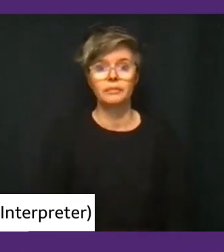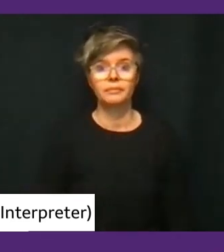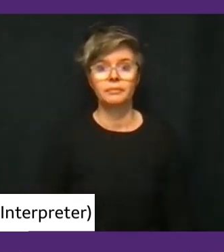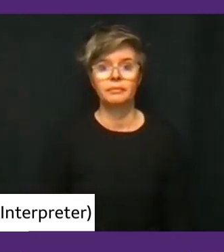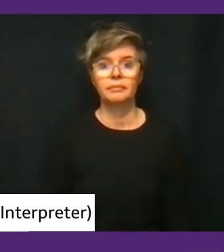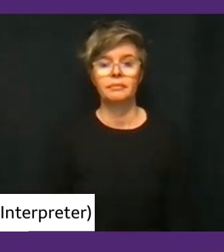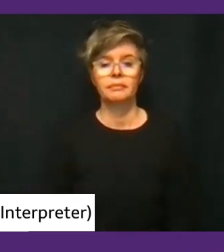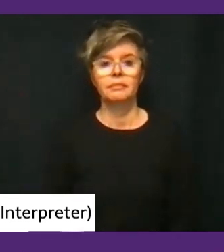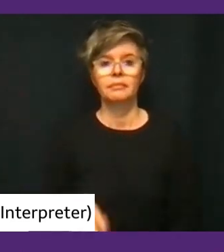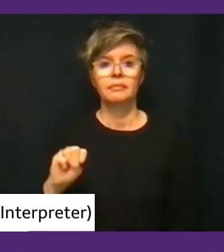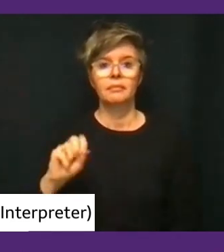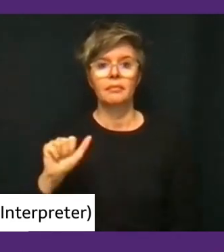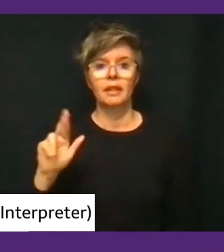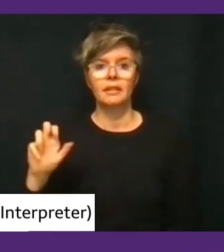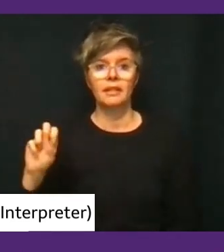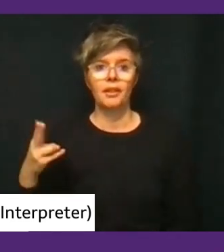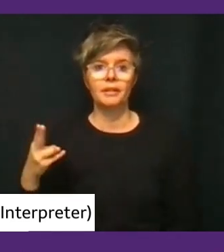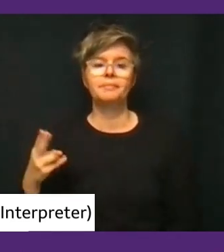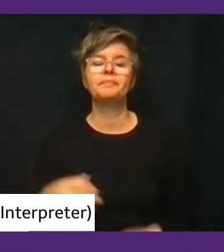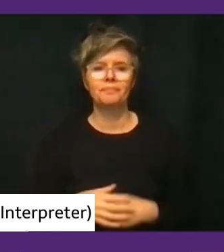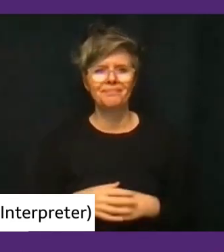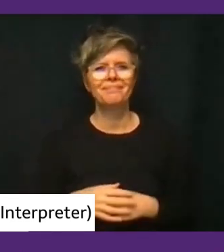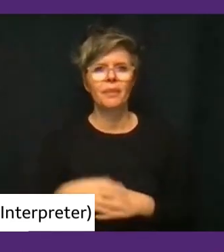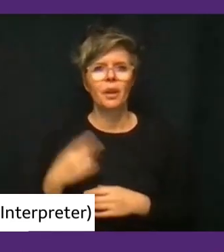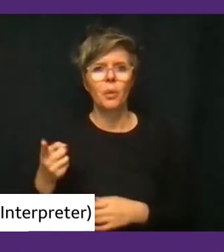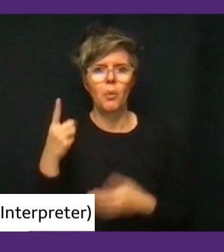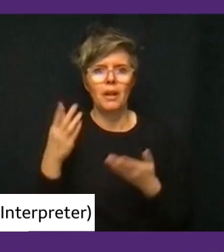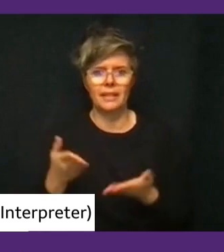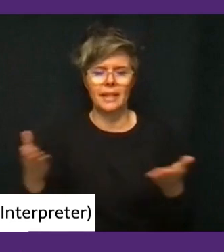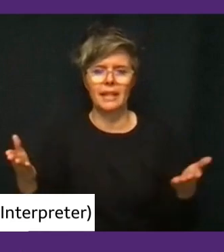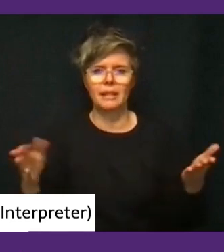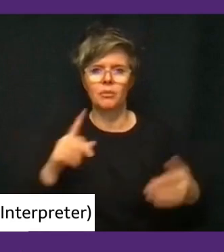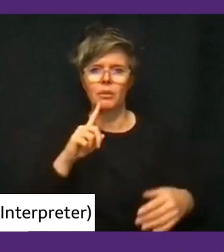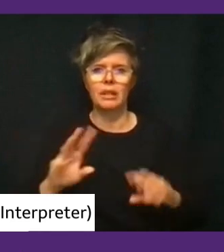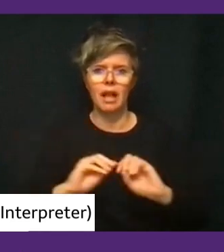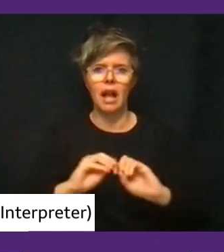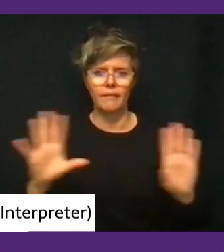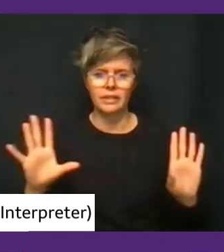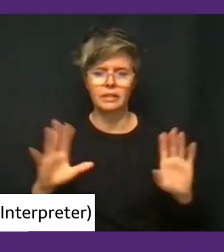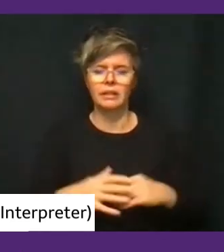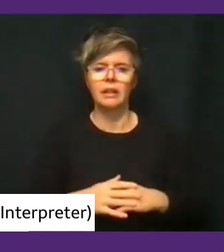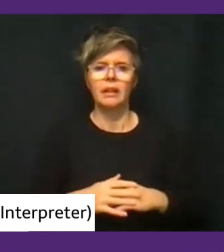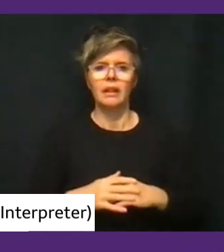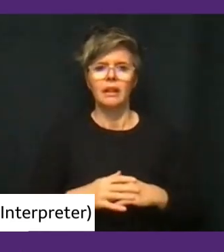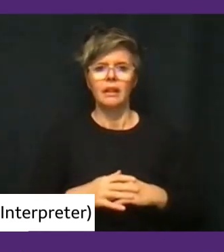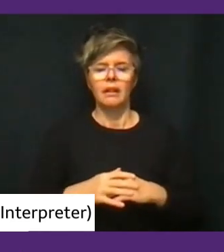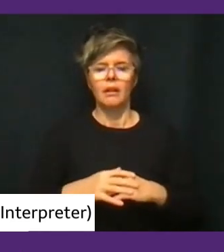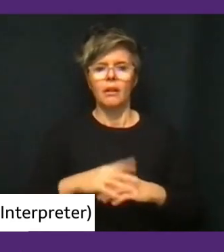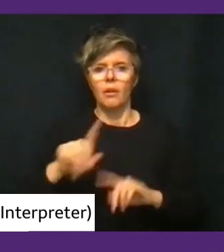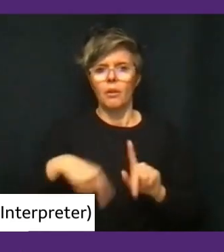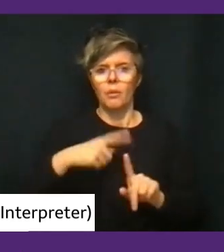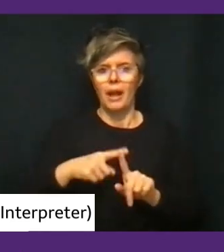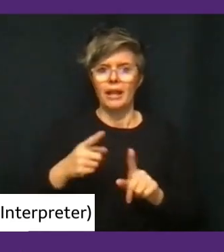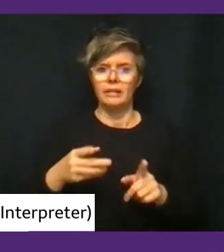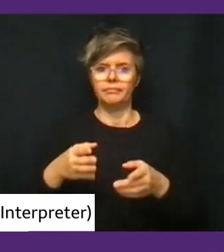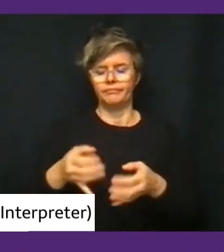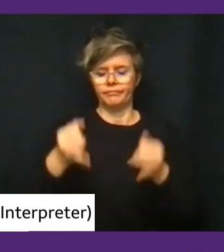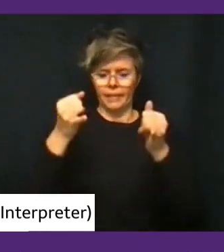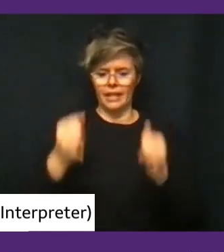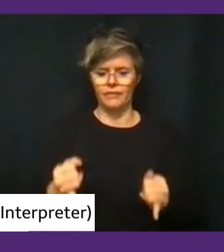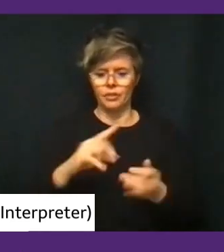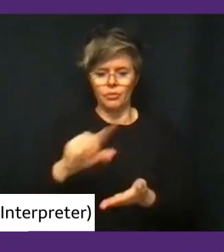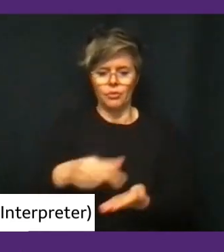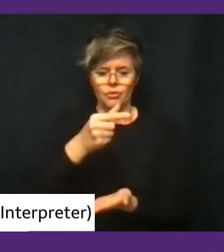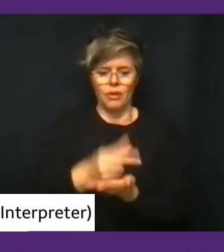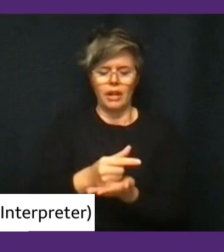one of the things obviously is trying to ensure that individuals, when they're coming out of their university experience,